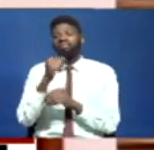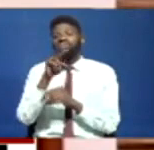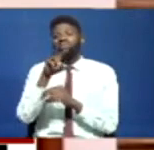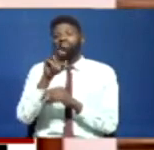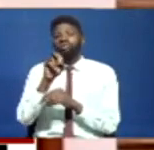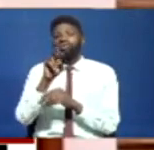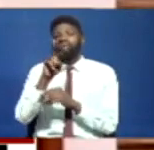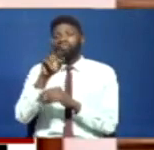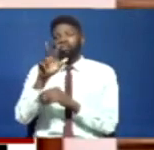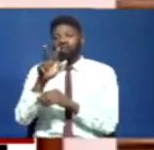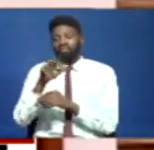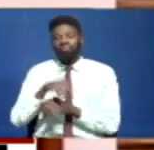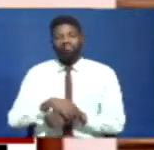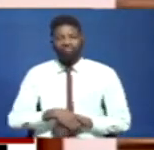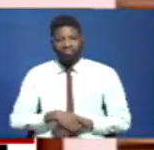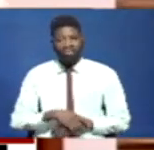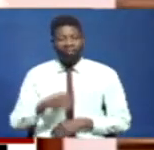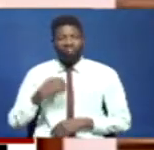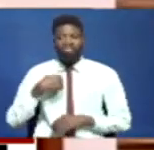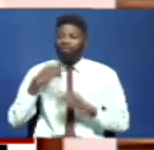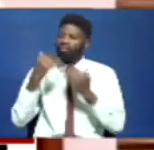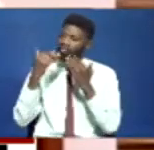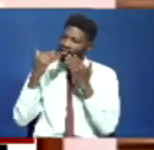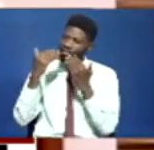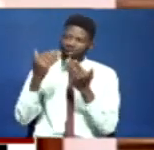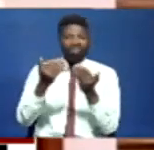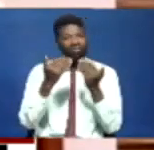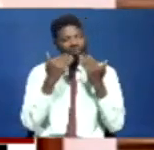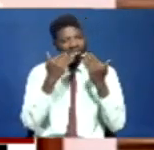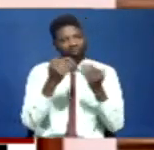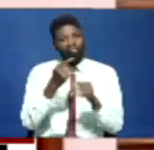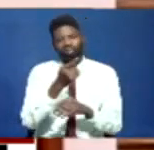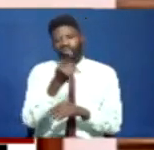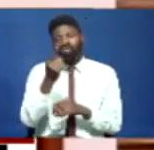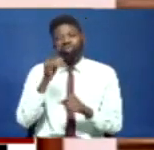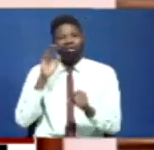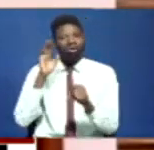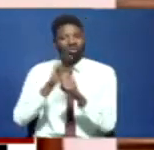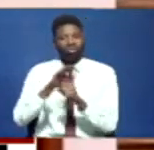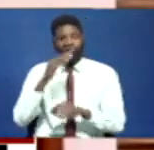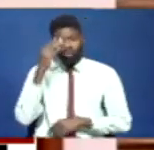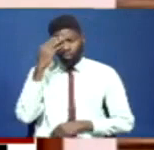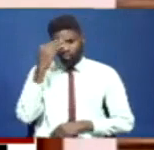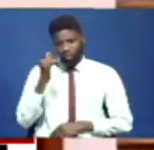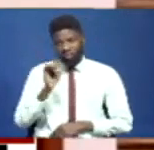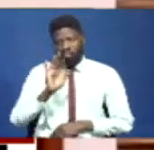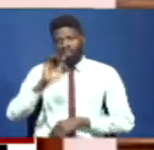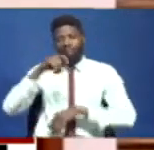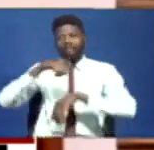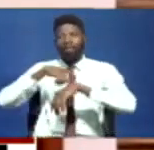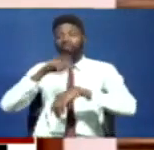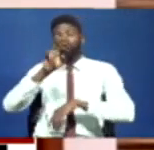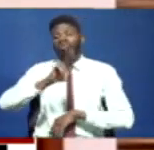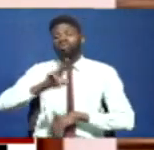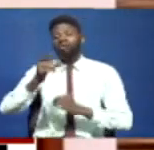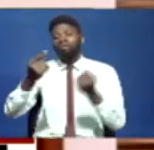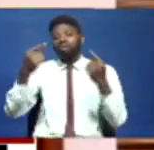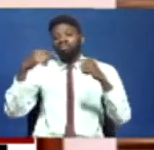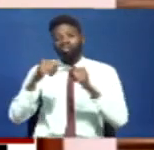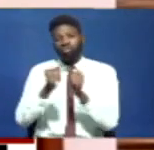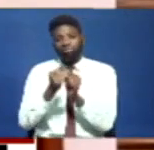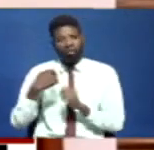May 2023. I can't thank you enough for finding time to be with us today. We appreciate your